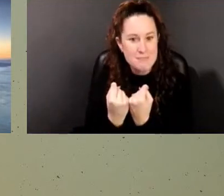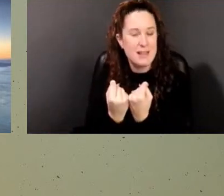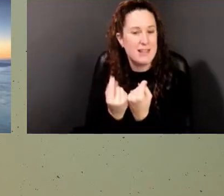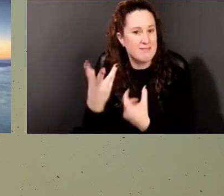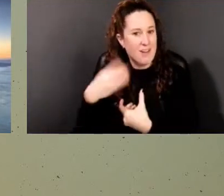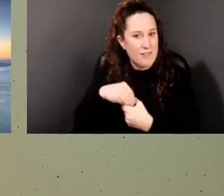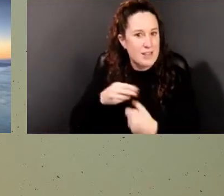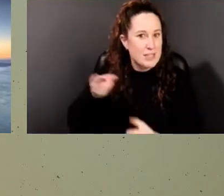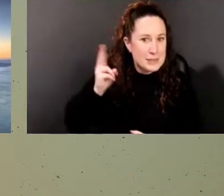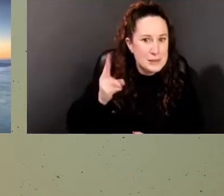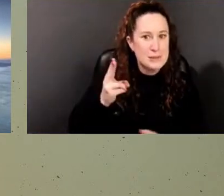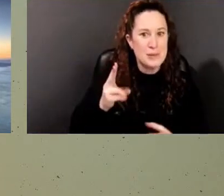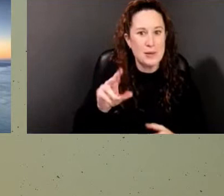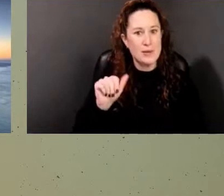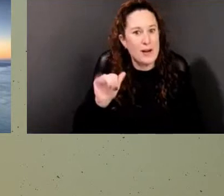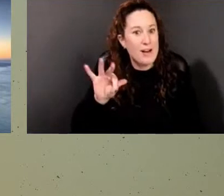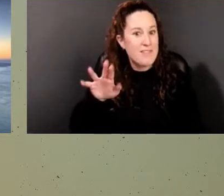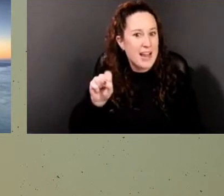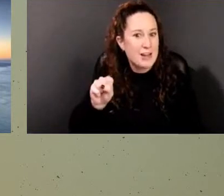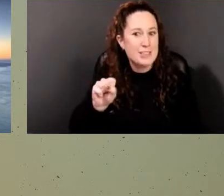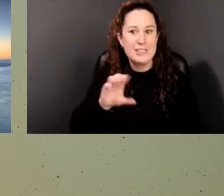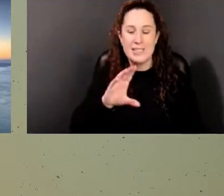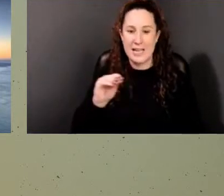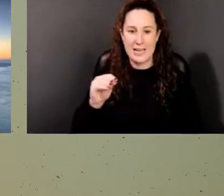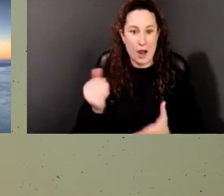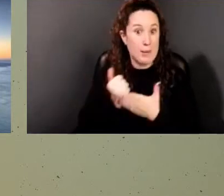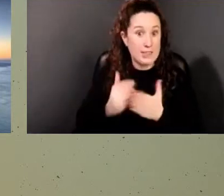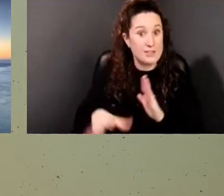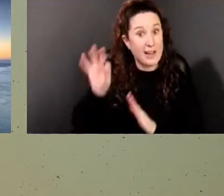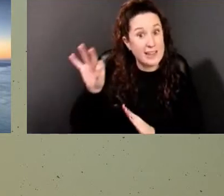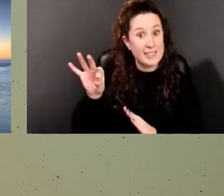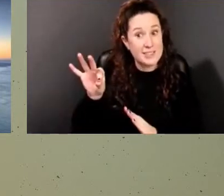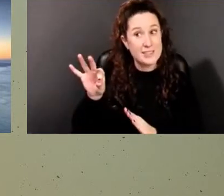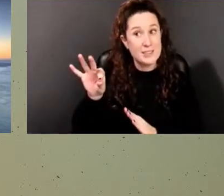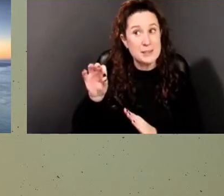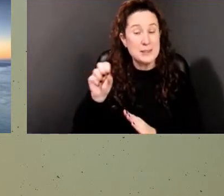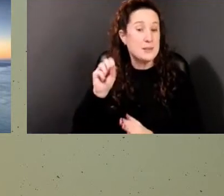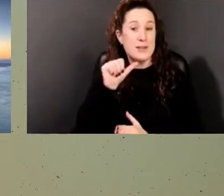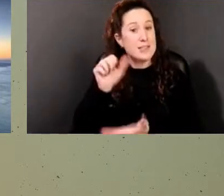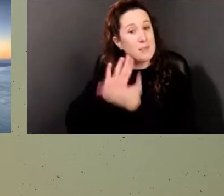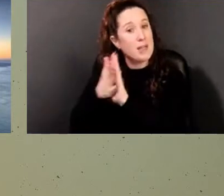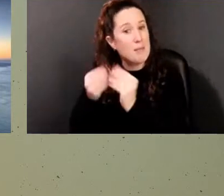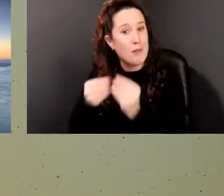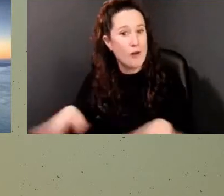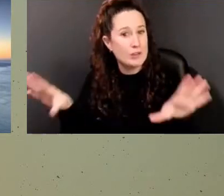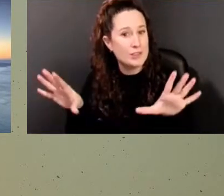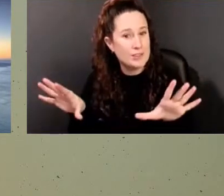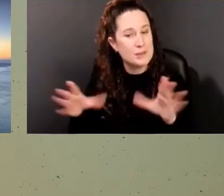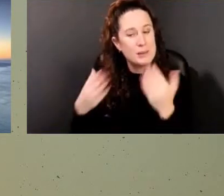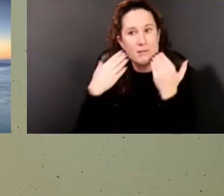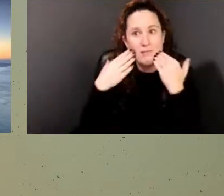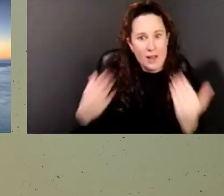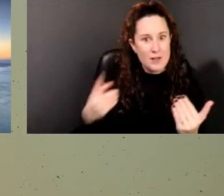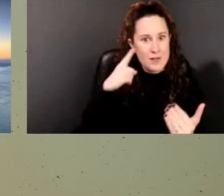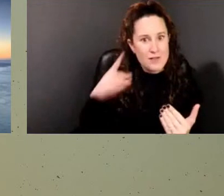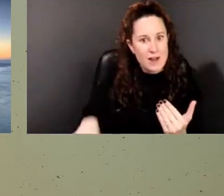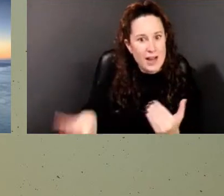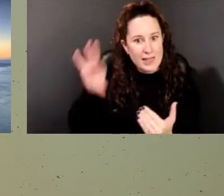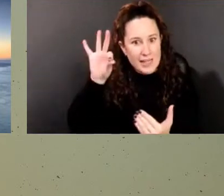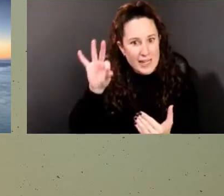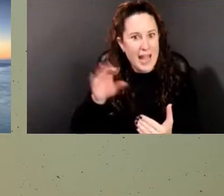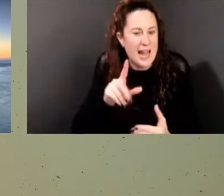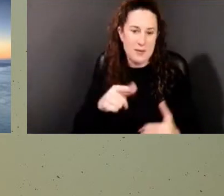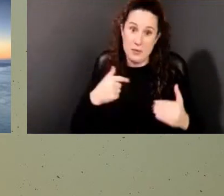in finding this so it wasn't lost. So we do have the opportunity to, as you say, let the